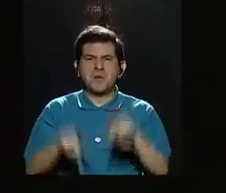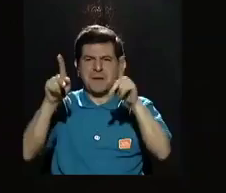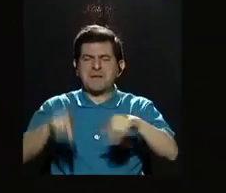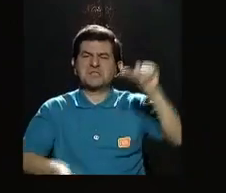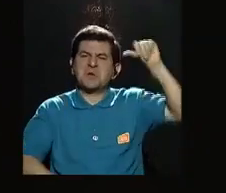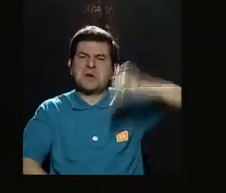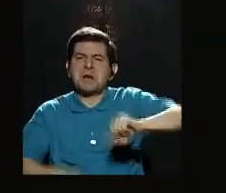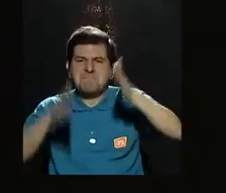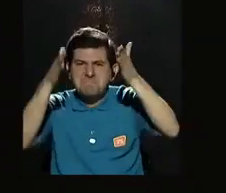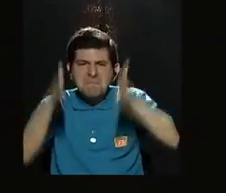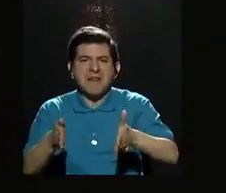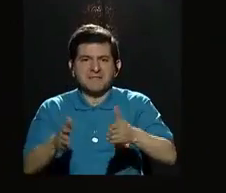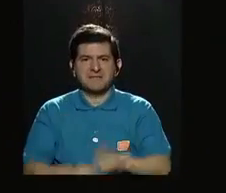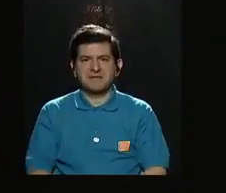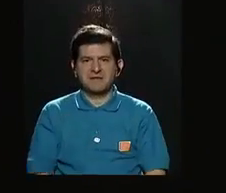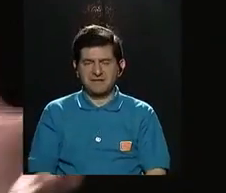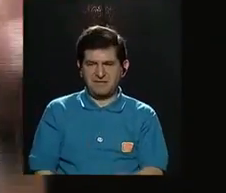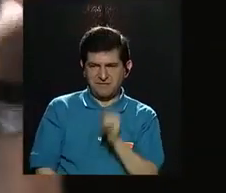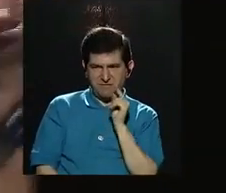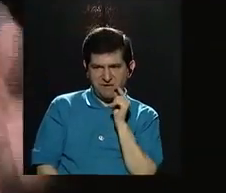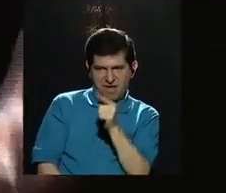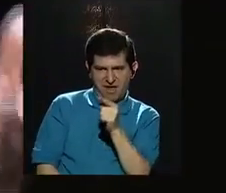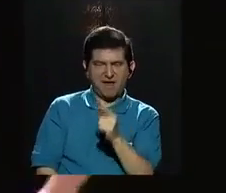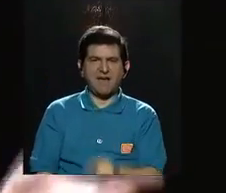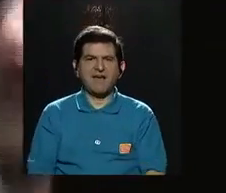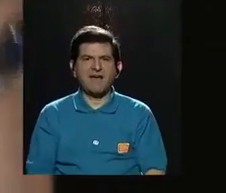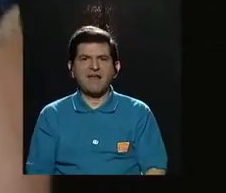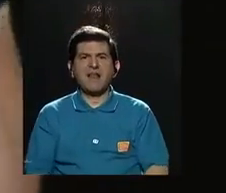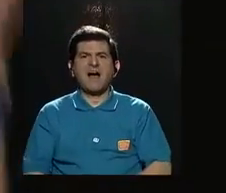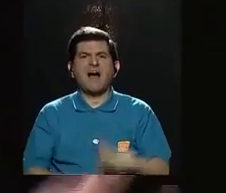poor and working class people in the US